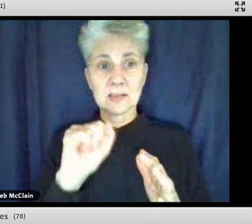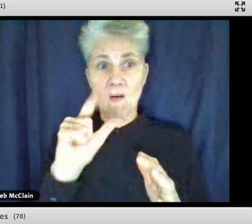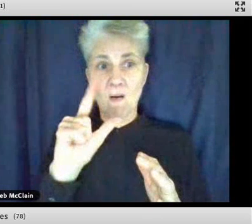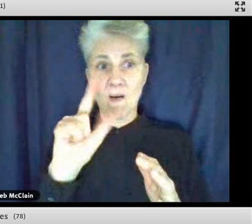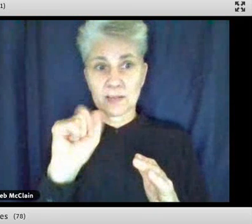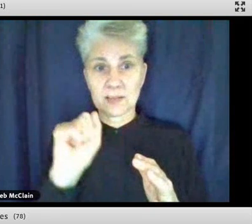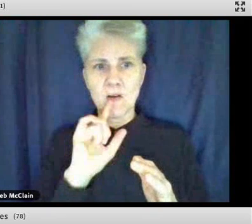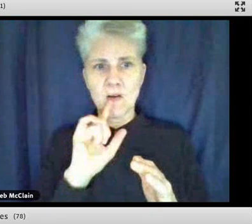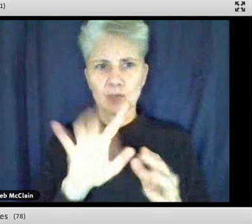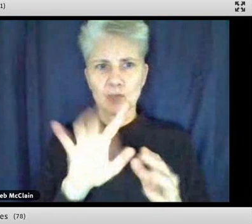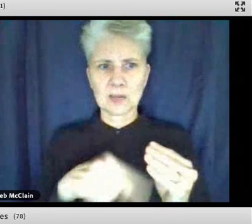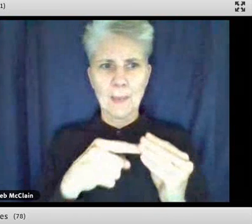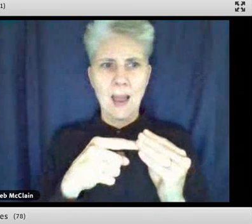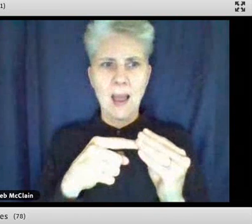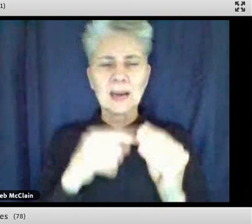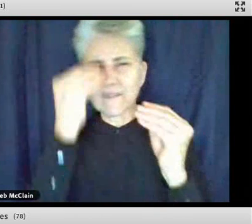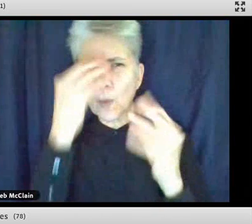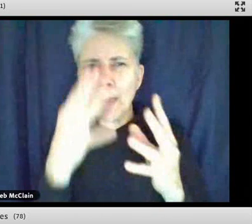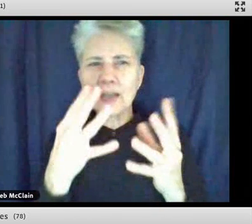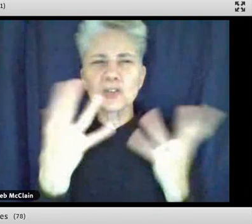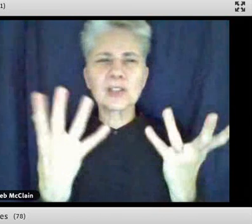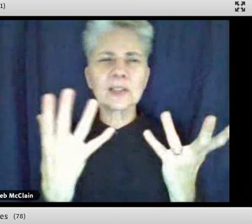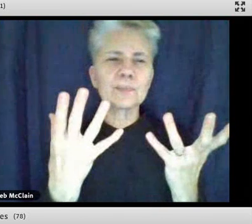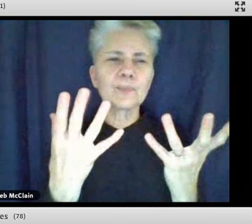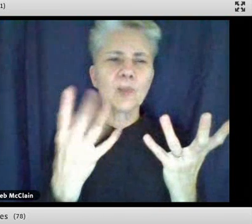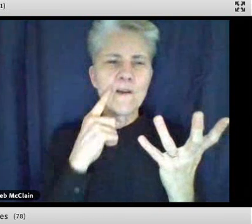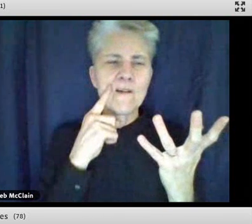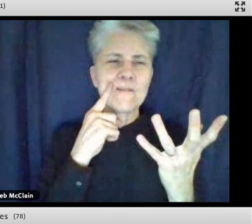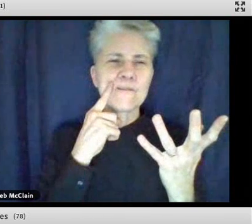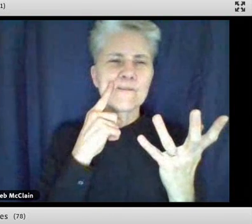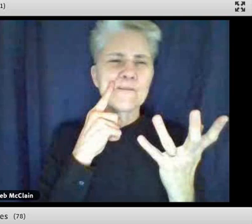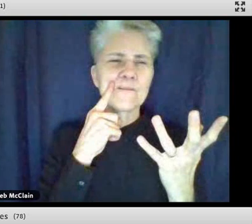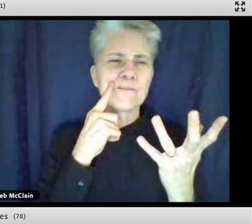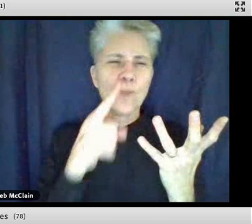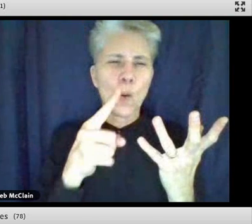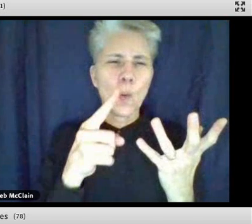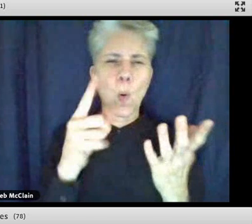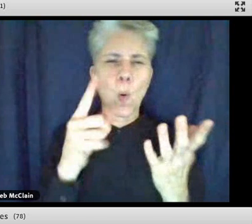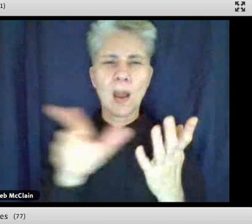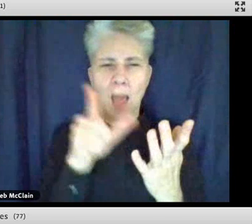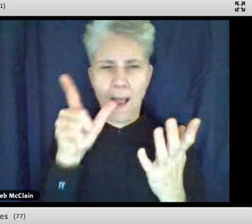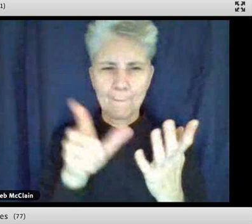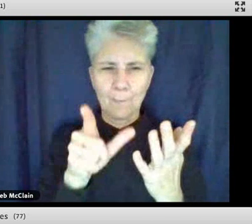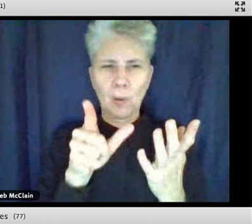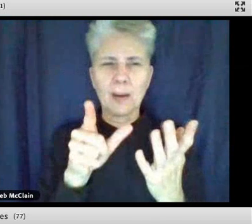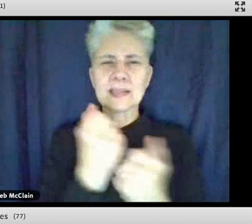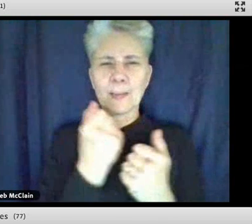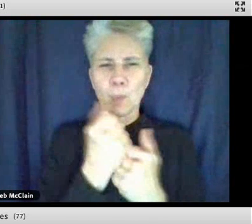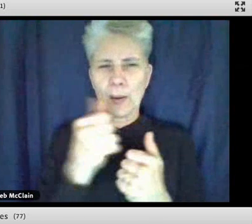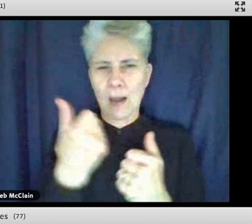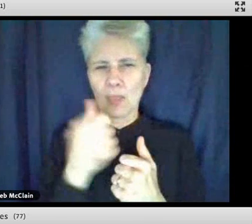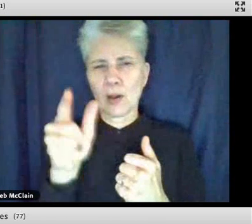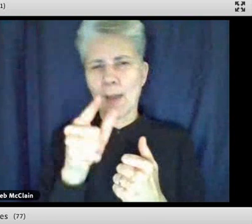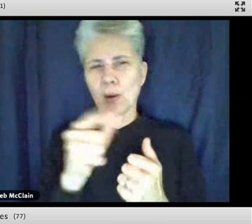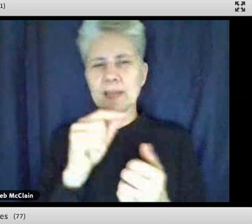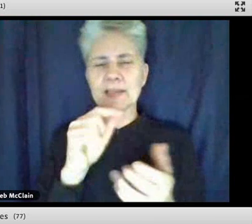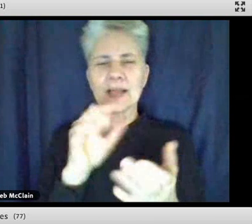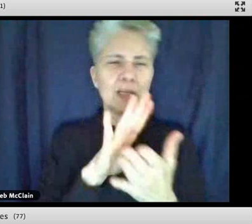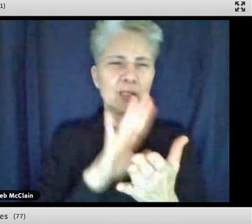for libraries, supporting online courses and other resources. So again, for academic libraries, possibly public libraries, school